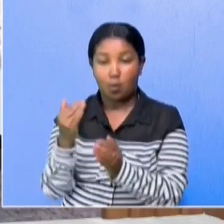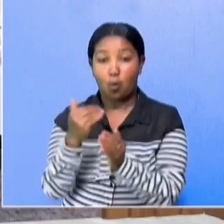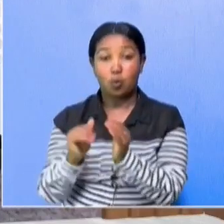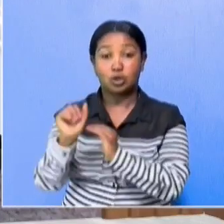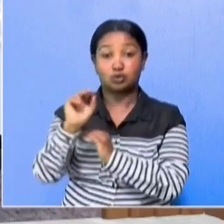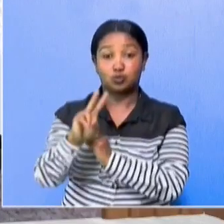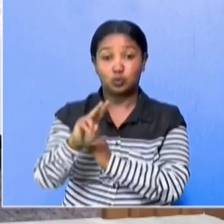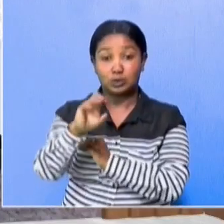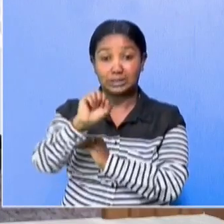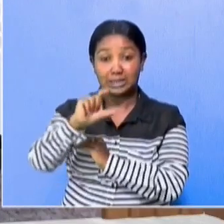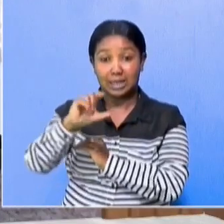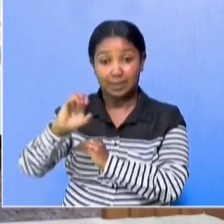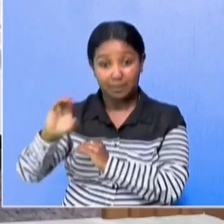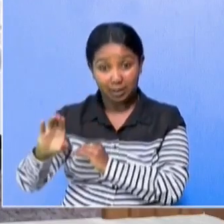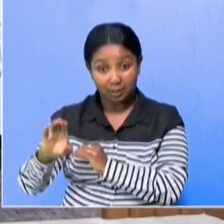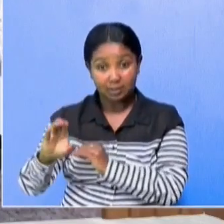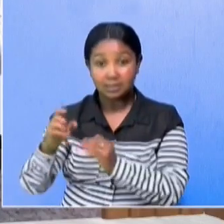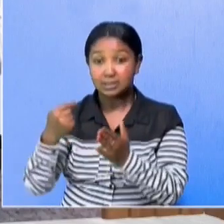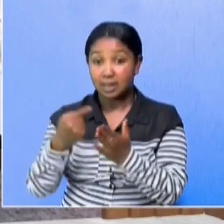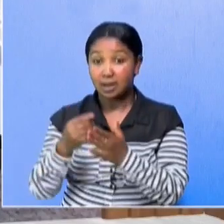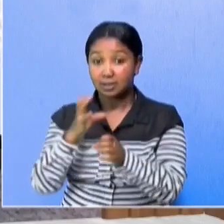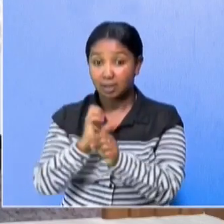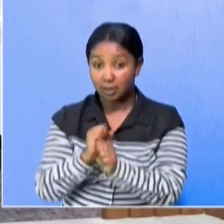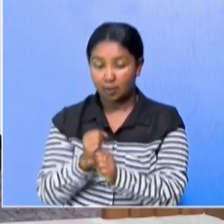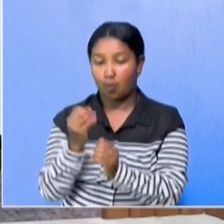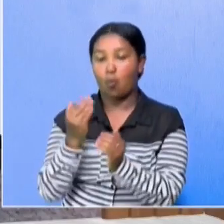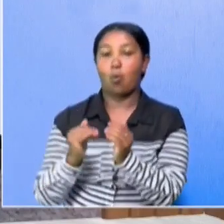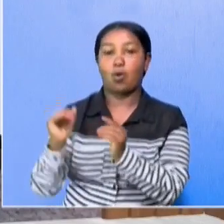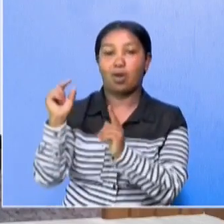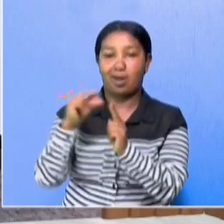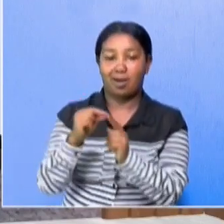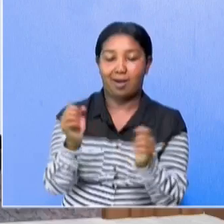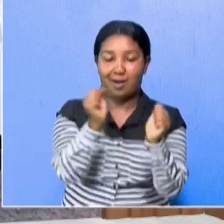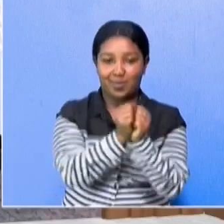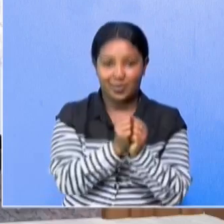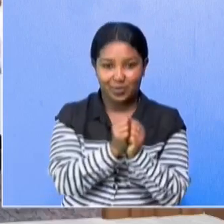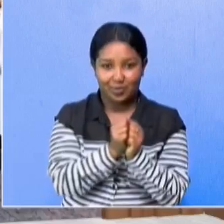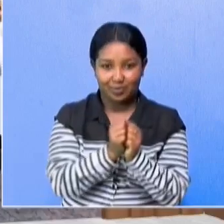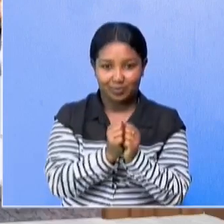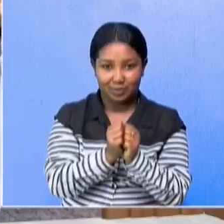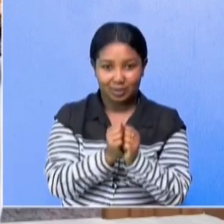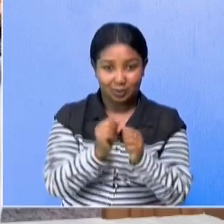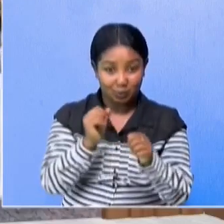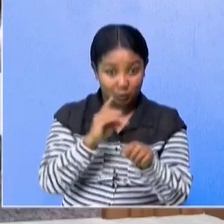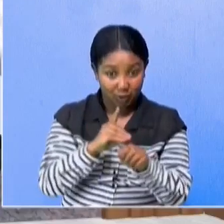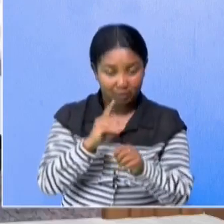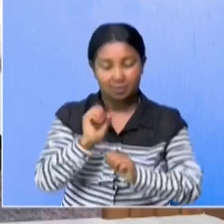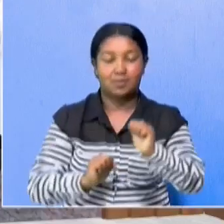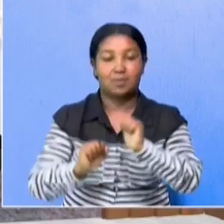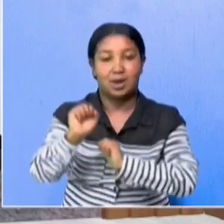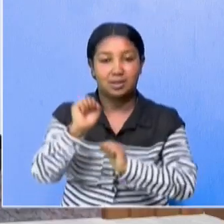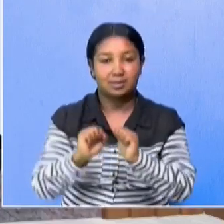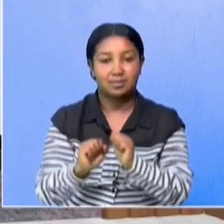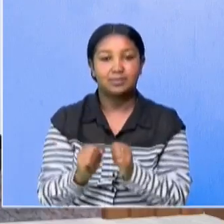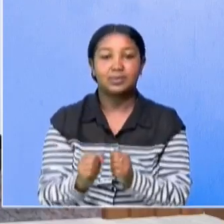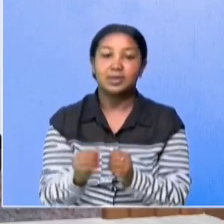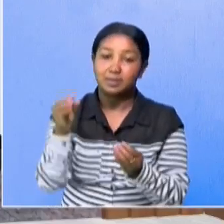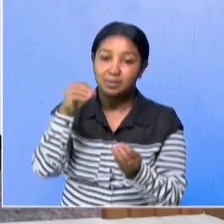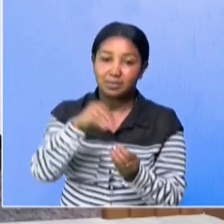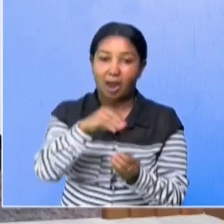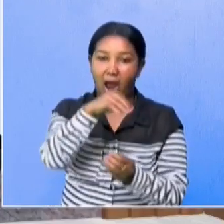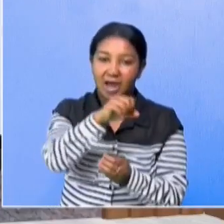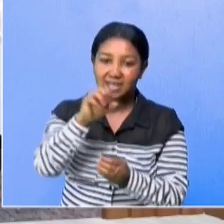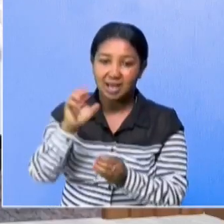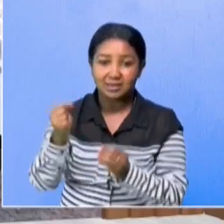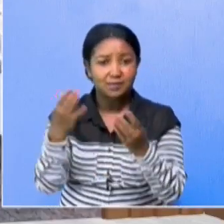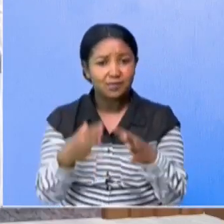syllabic words, they usually take that is more in the case of what? Comparison. And we said that as is